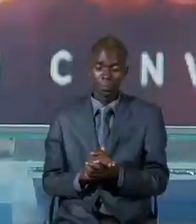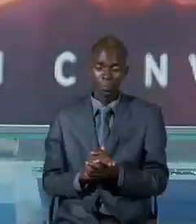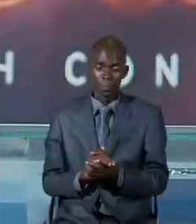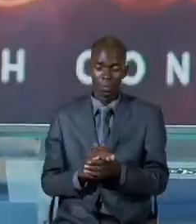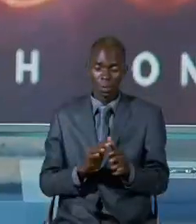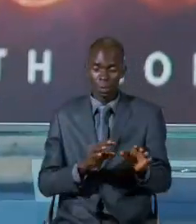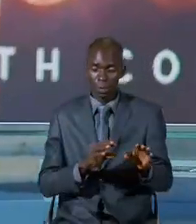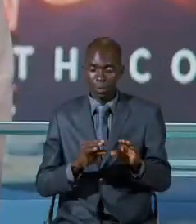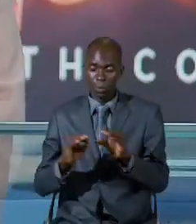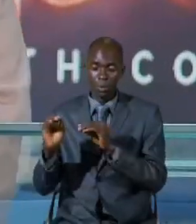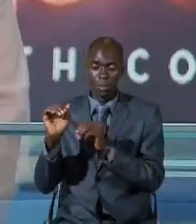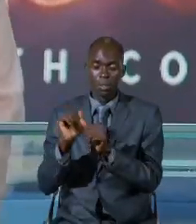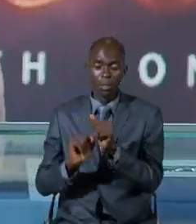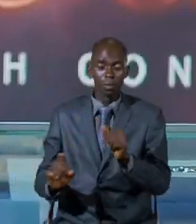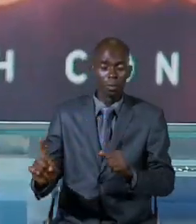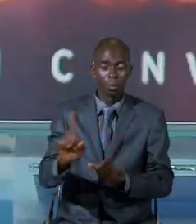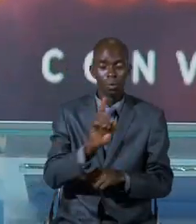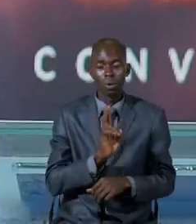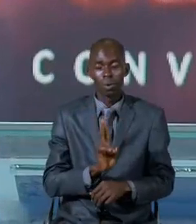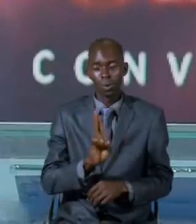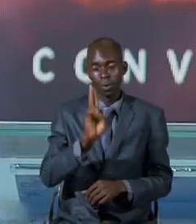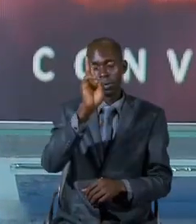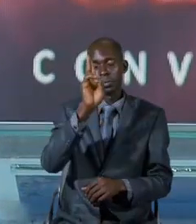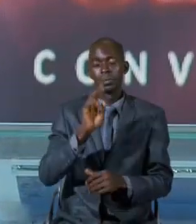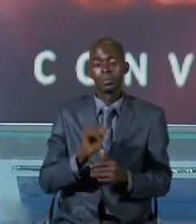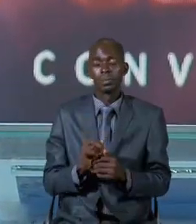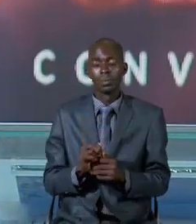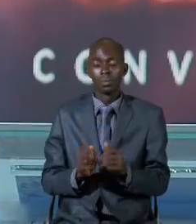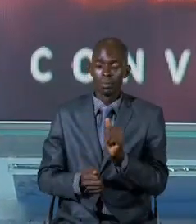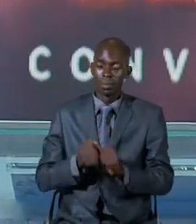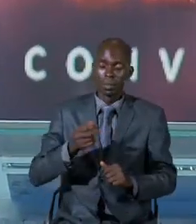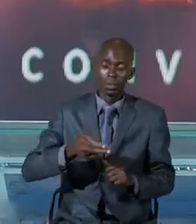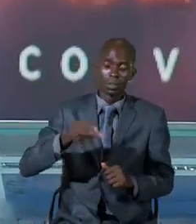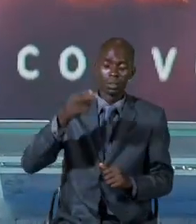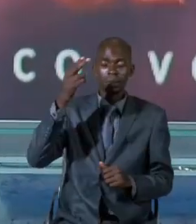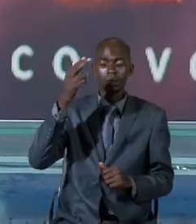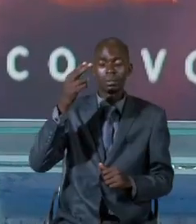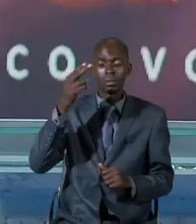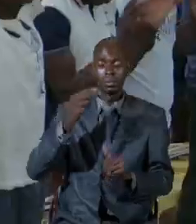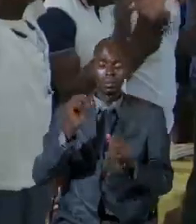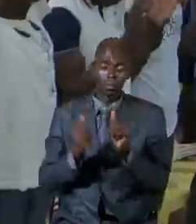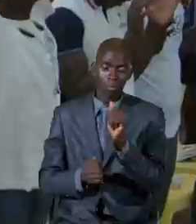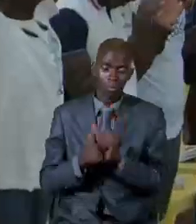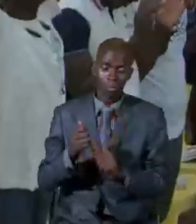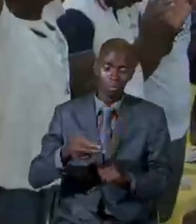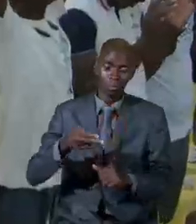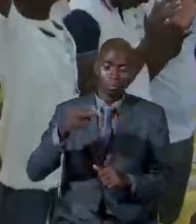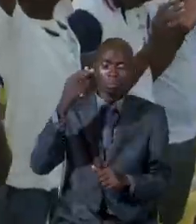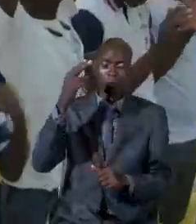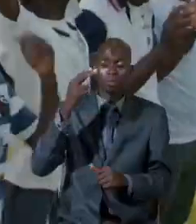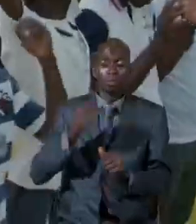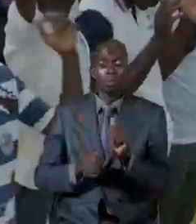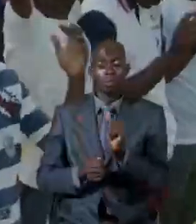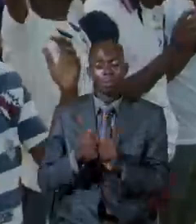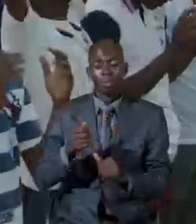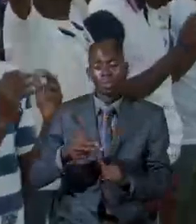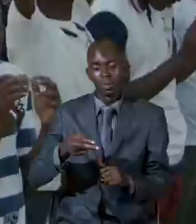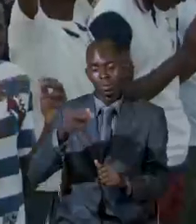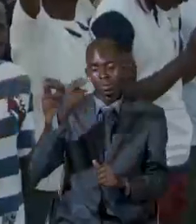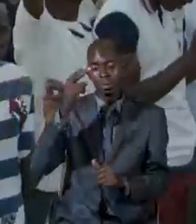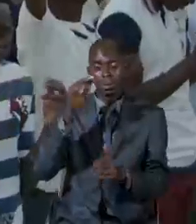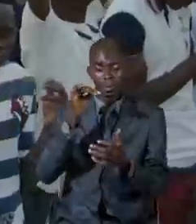Move everyone up. Higher. Higher. Higher. That